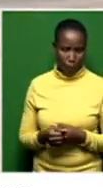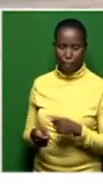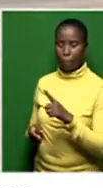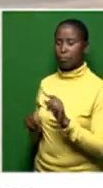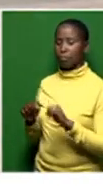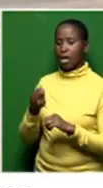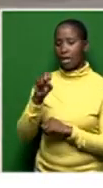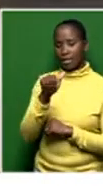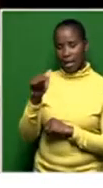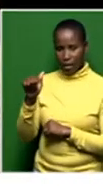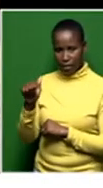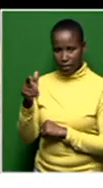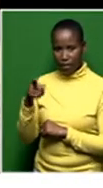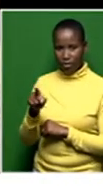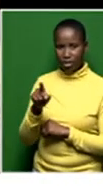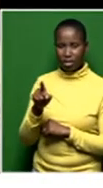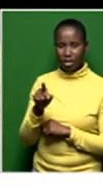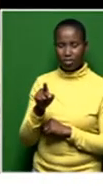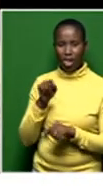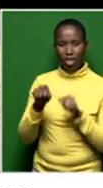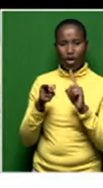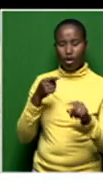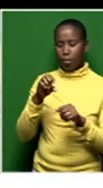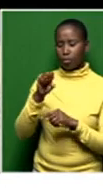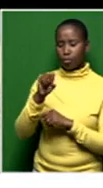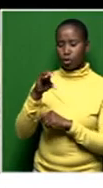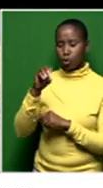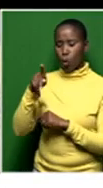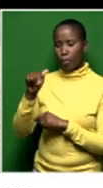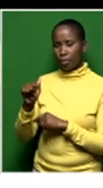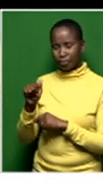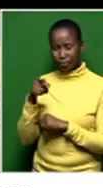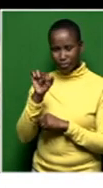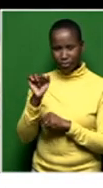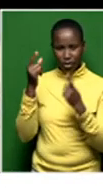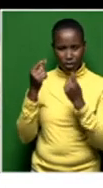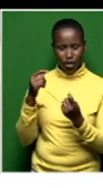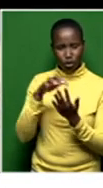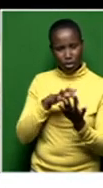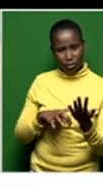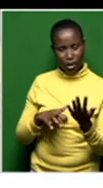been chastised by SCOPA for failing to actually even present its financial statements since